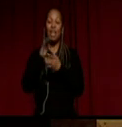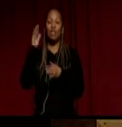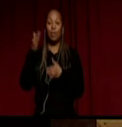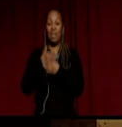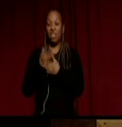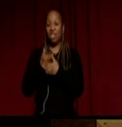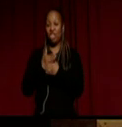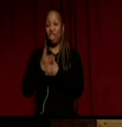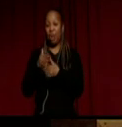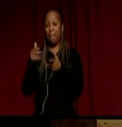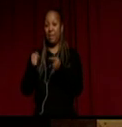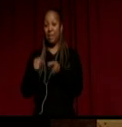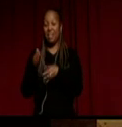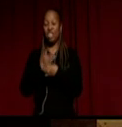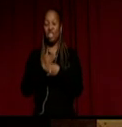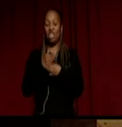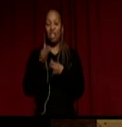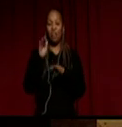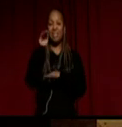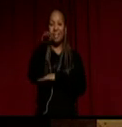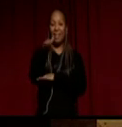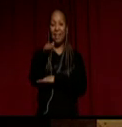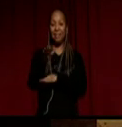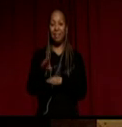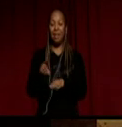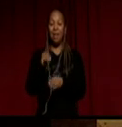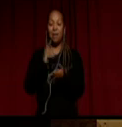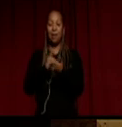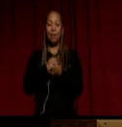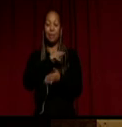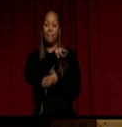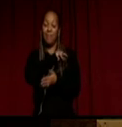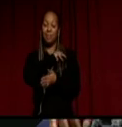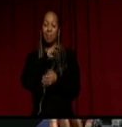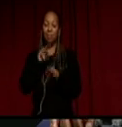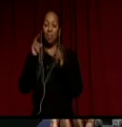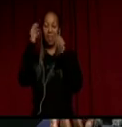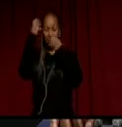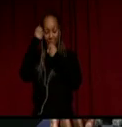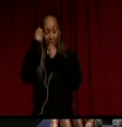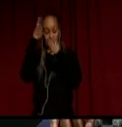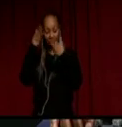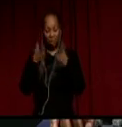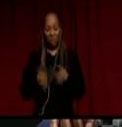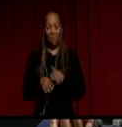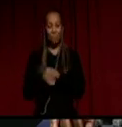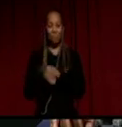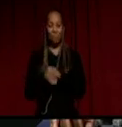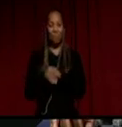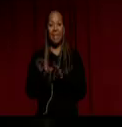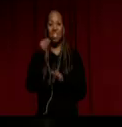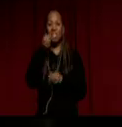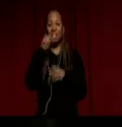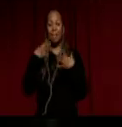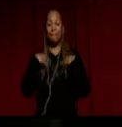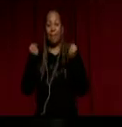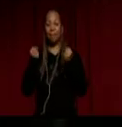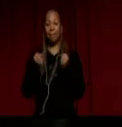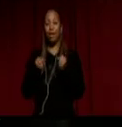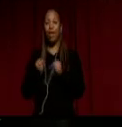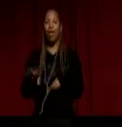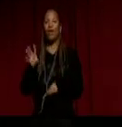button. Don't forget to share this tonight. Dr. Mason, do you have some instructions with us as we're on our way off? No, just eat better. Drink